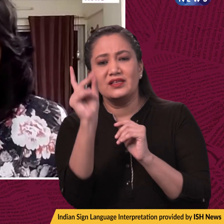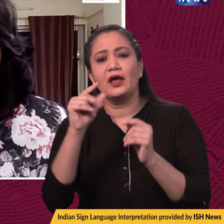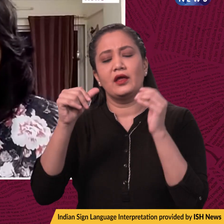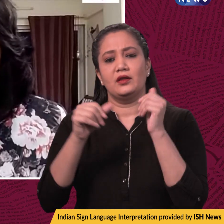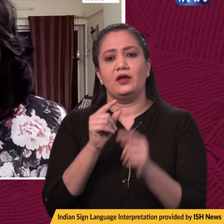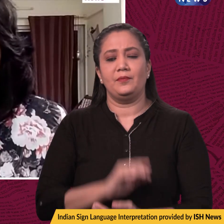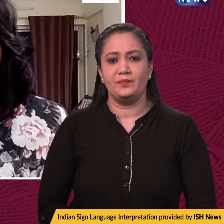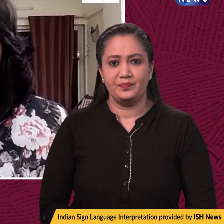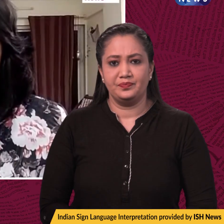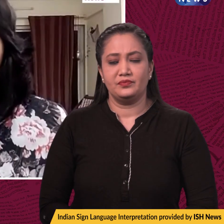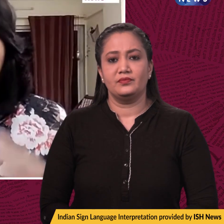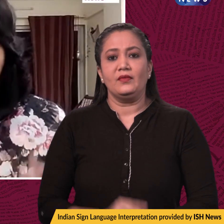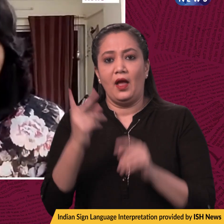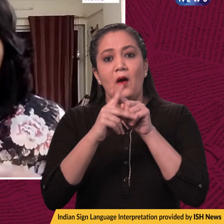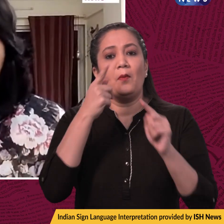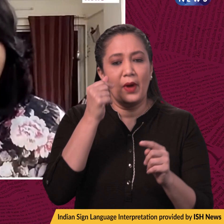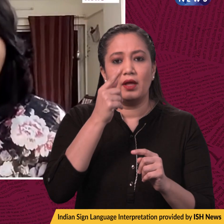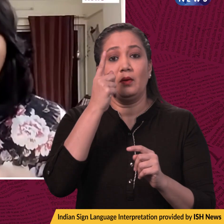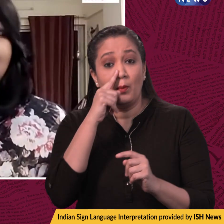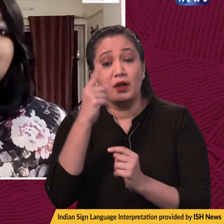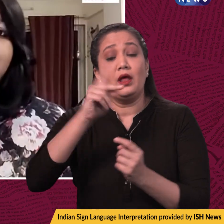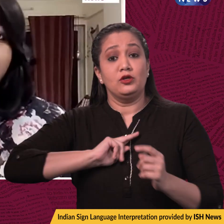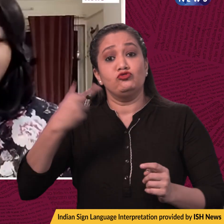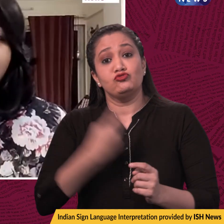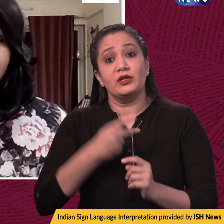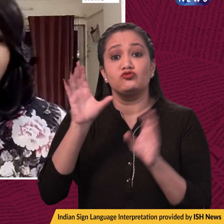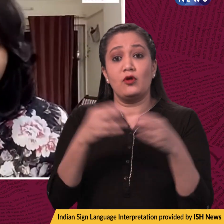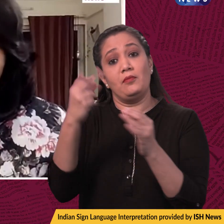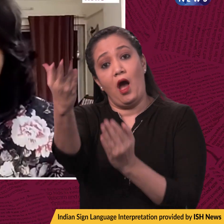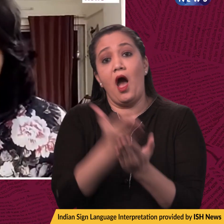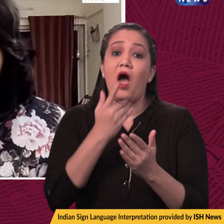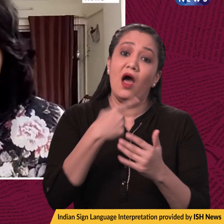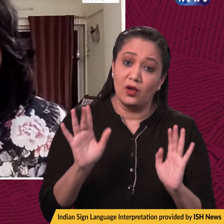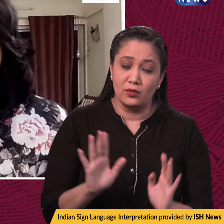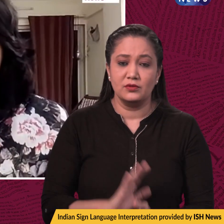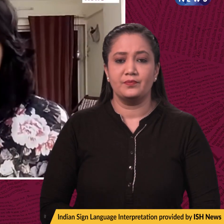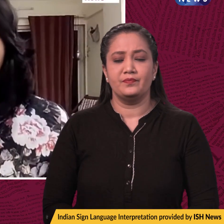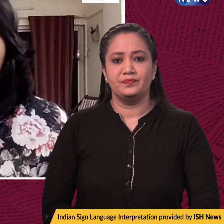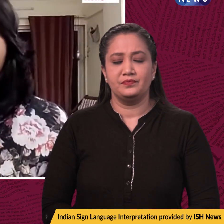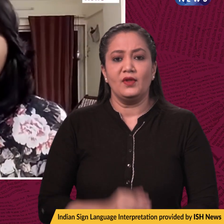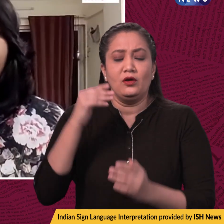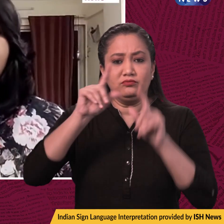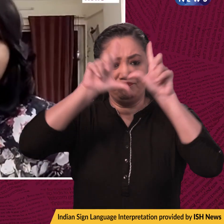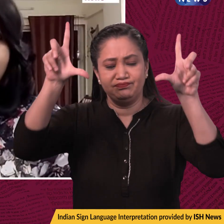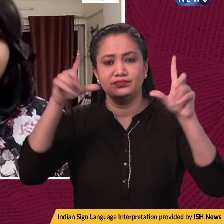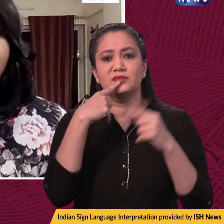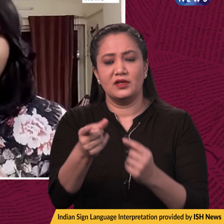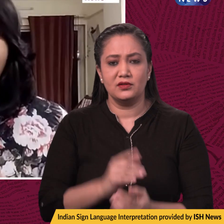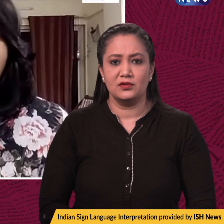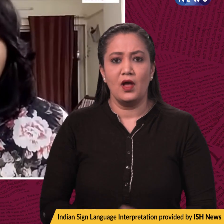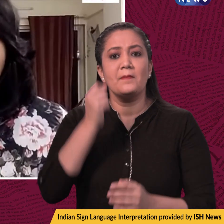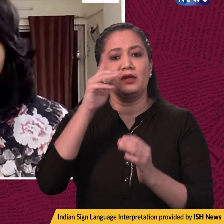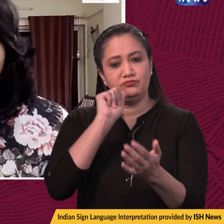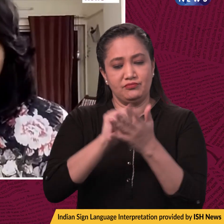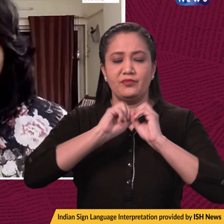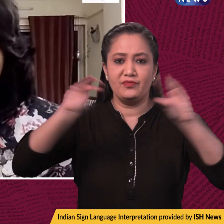Indian Reserve Battalion from men, women, and people from the transgender community. Now, the notification was issued